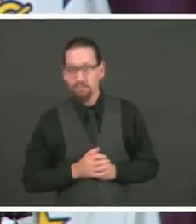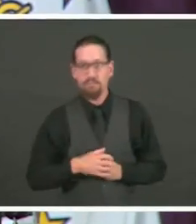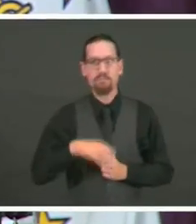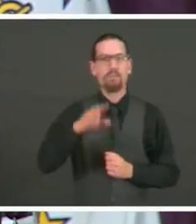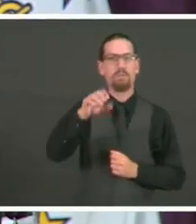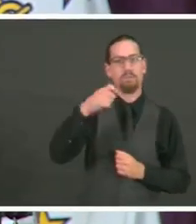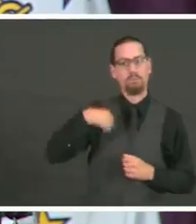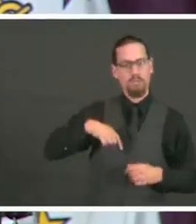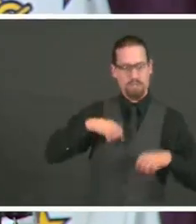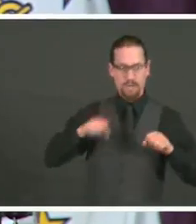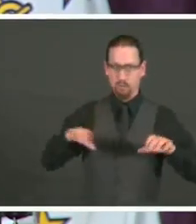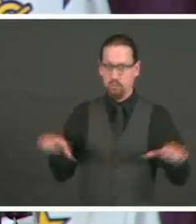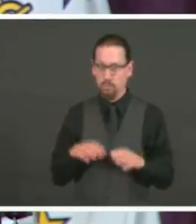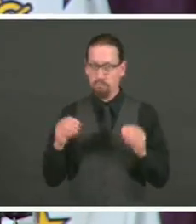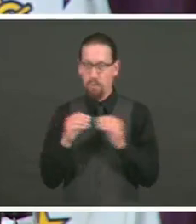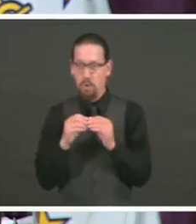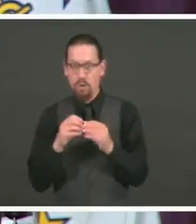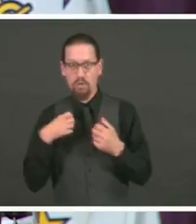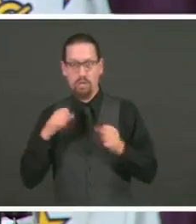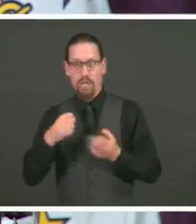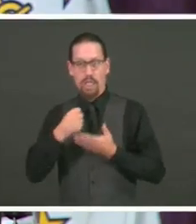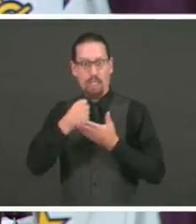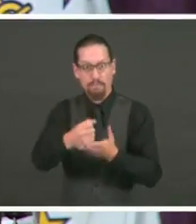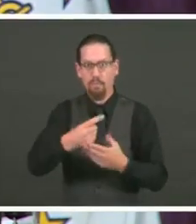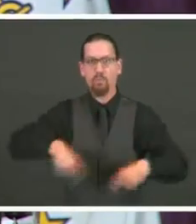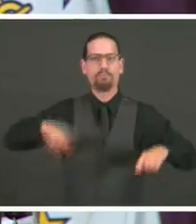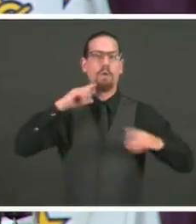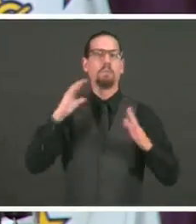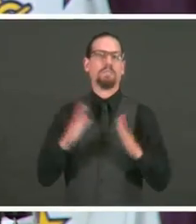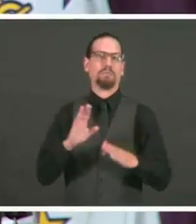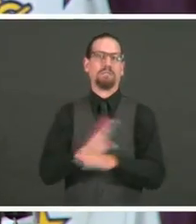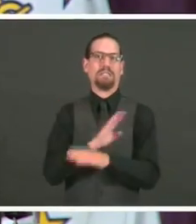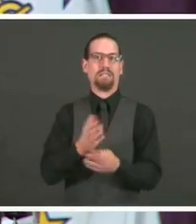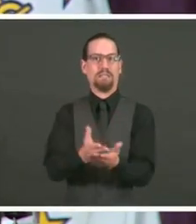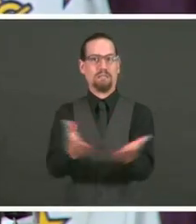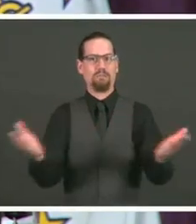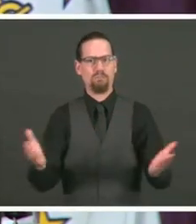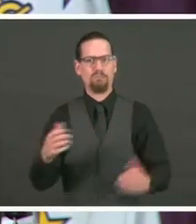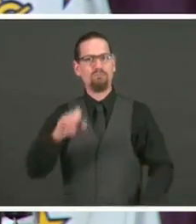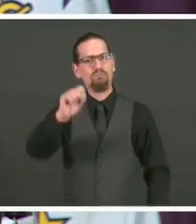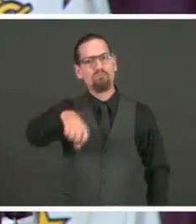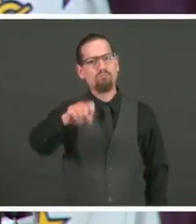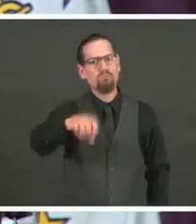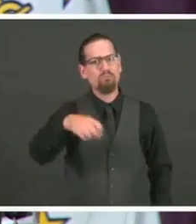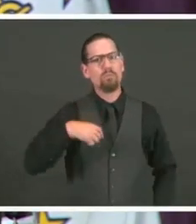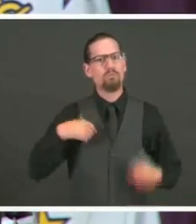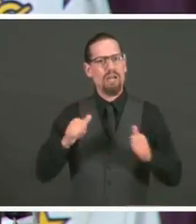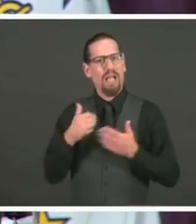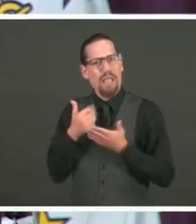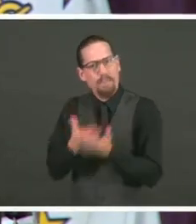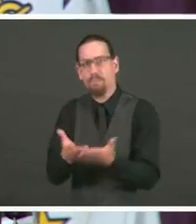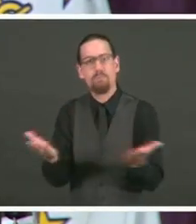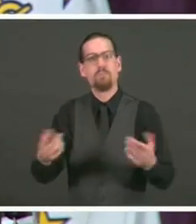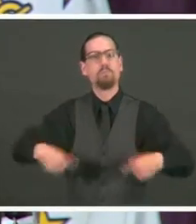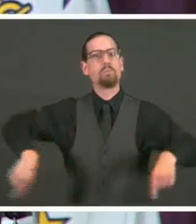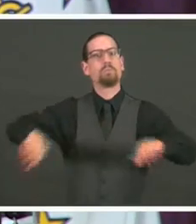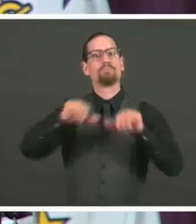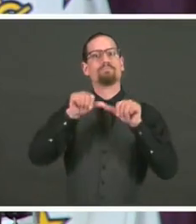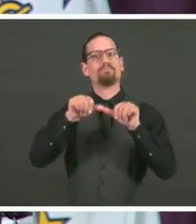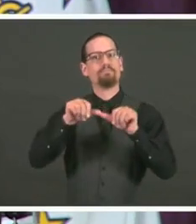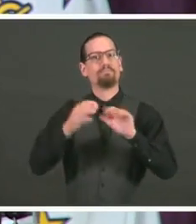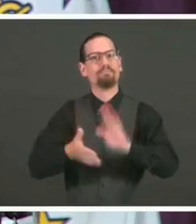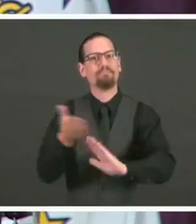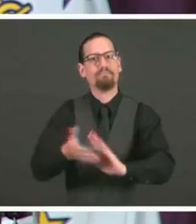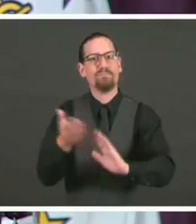for small businesses? Can we pass out more aid? And the answer is we're trying and we want to do that. The best thing I can do for small